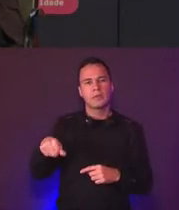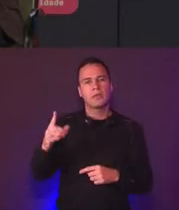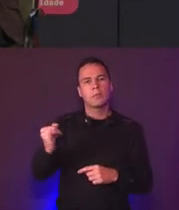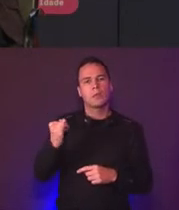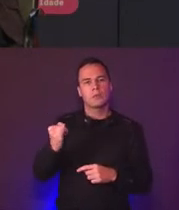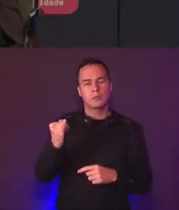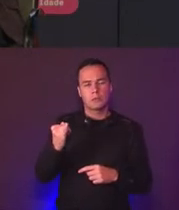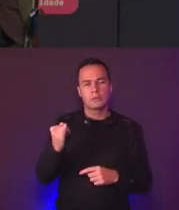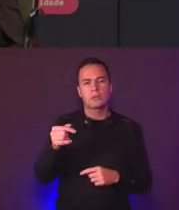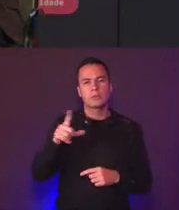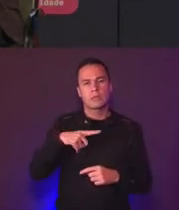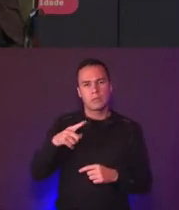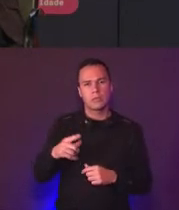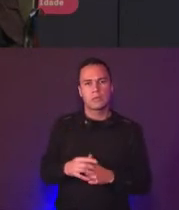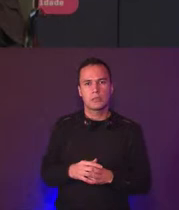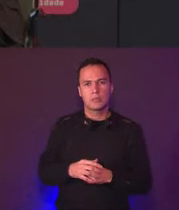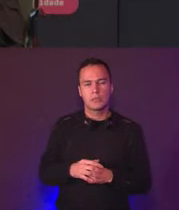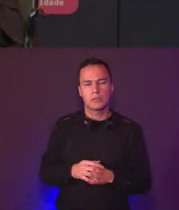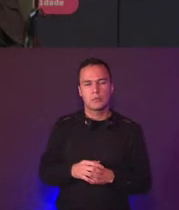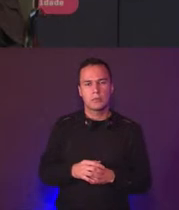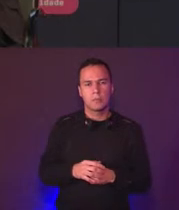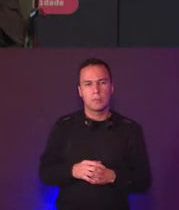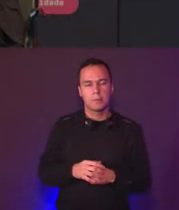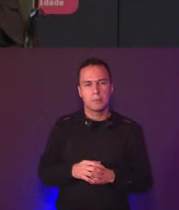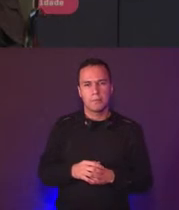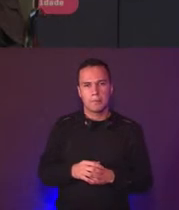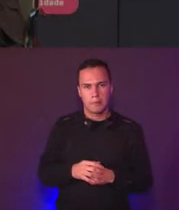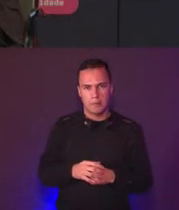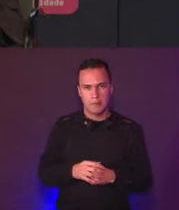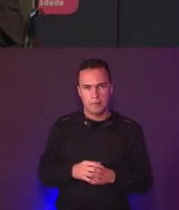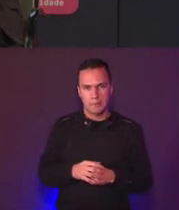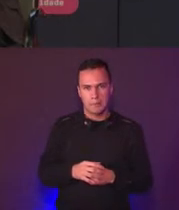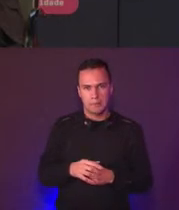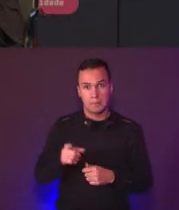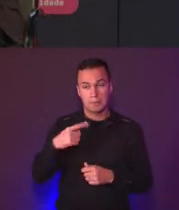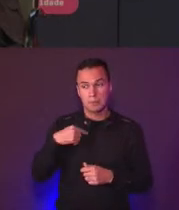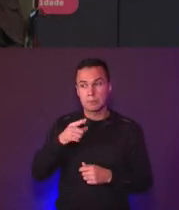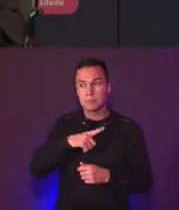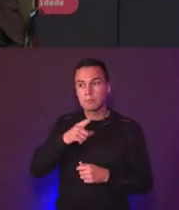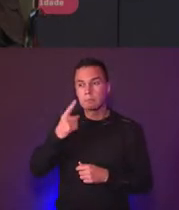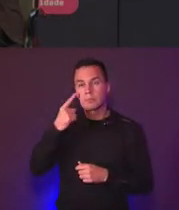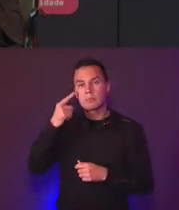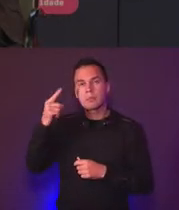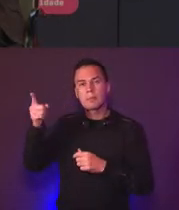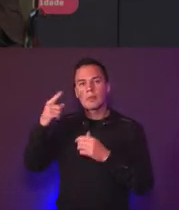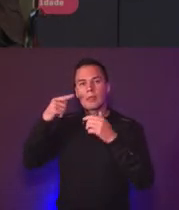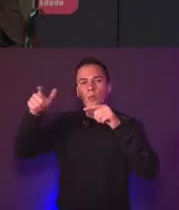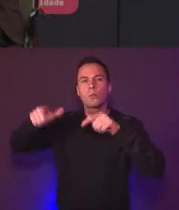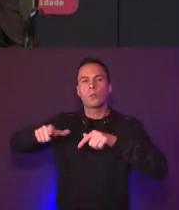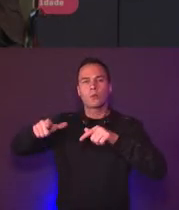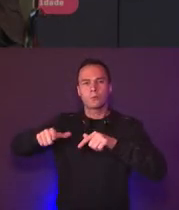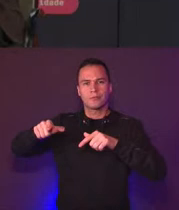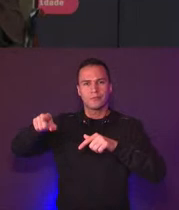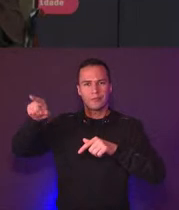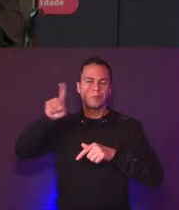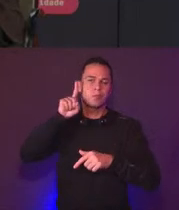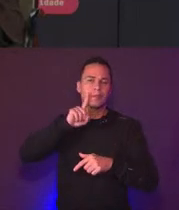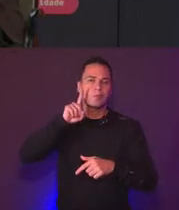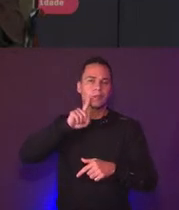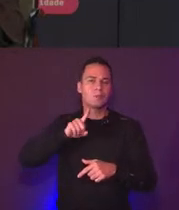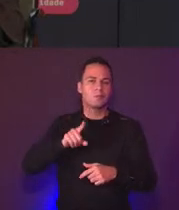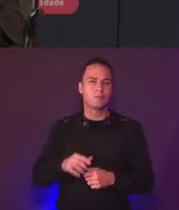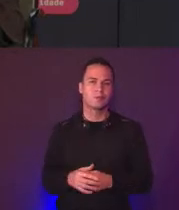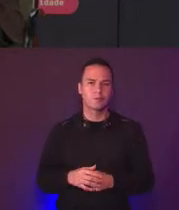to tear down our historic landmarks and for not respecting the zoning code, which is displacing African Americans